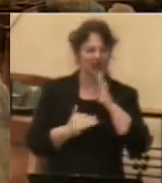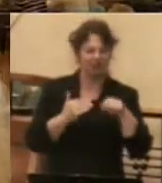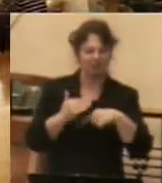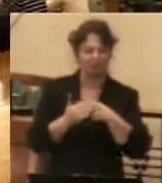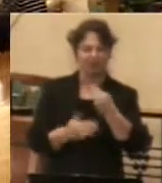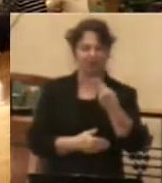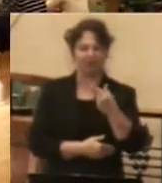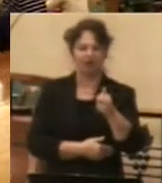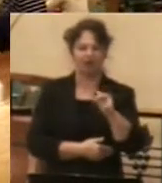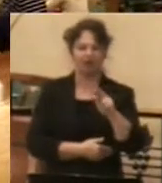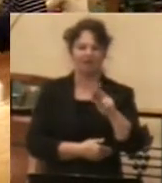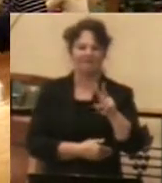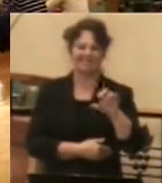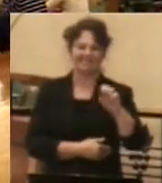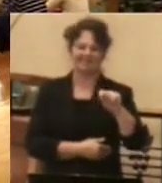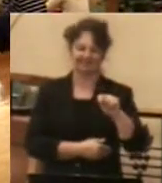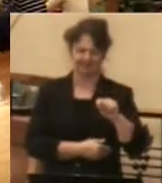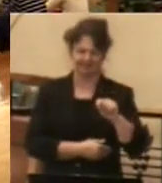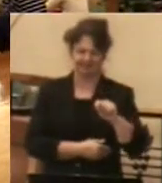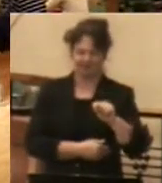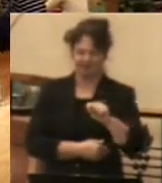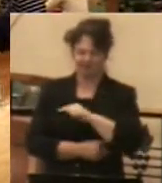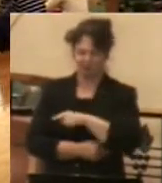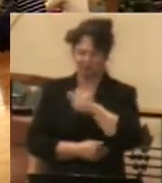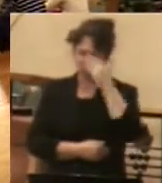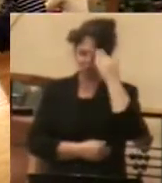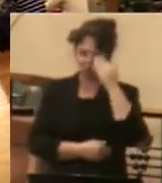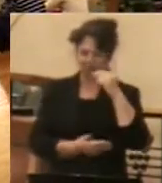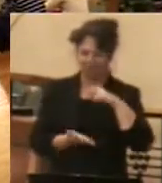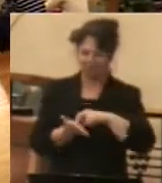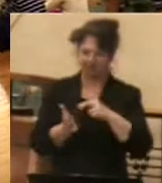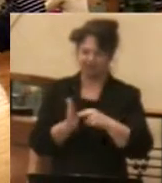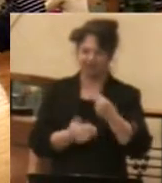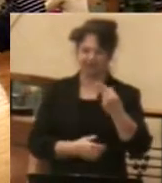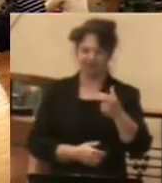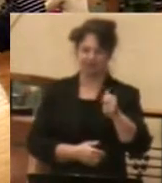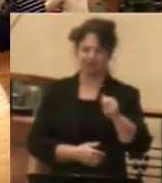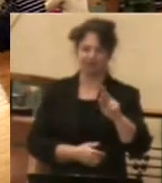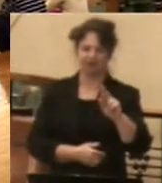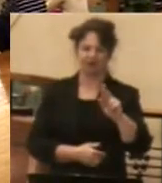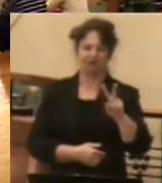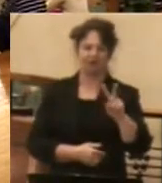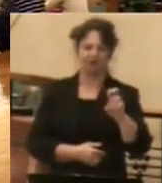a harvest is? What's a harvest?